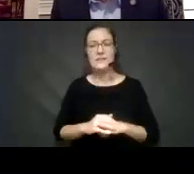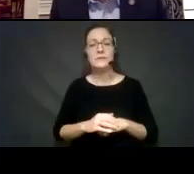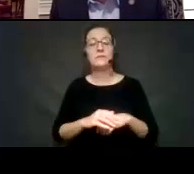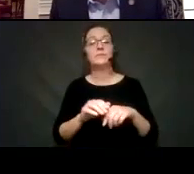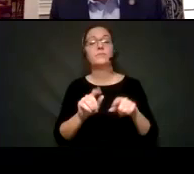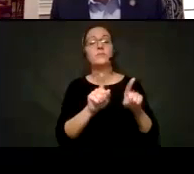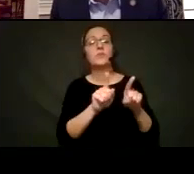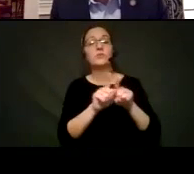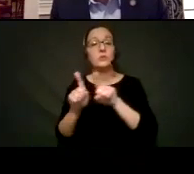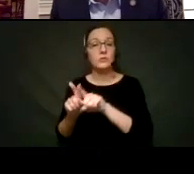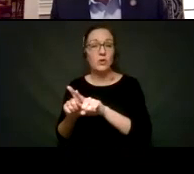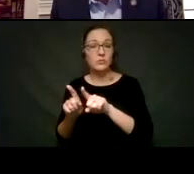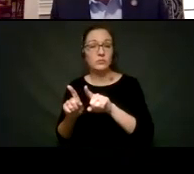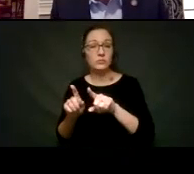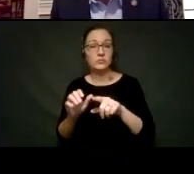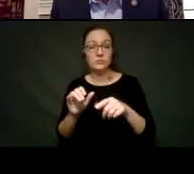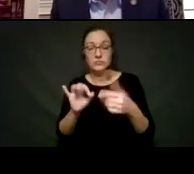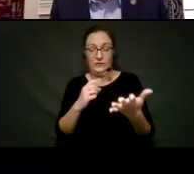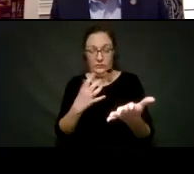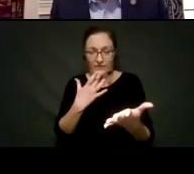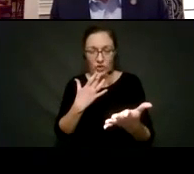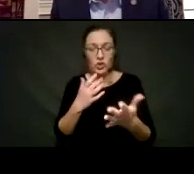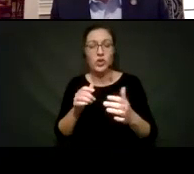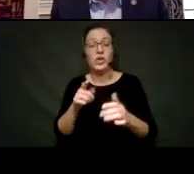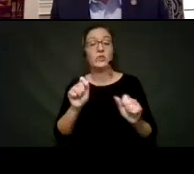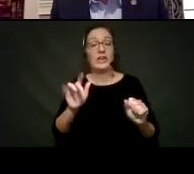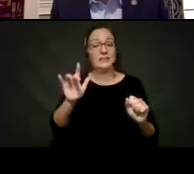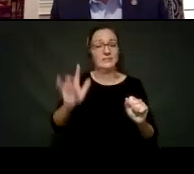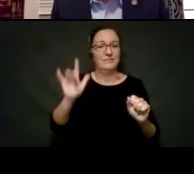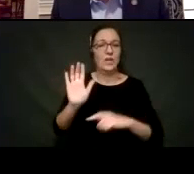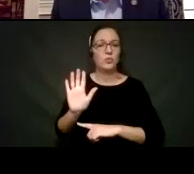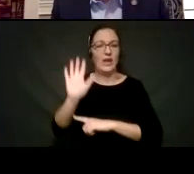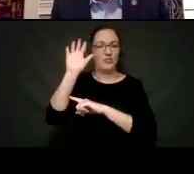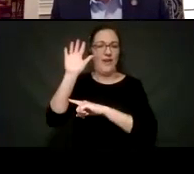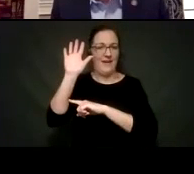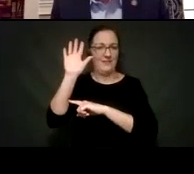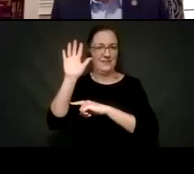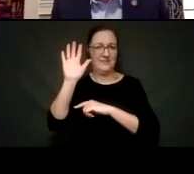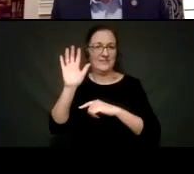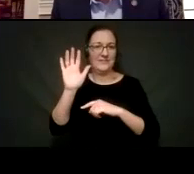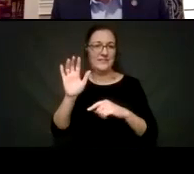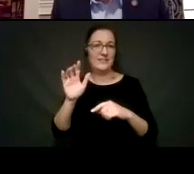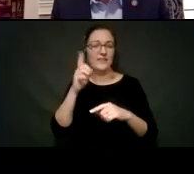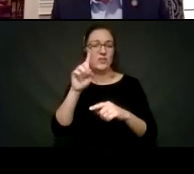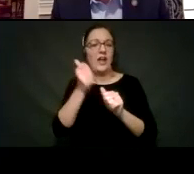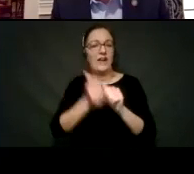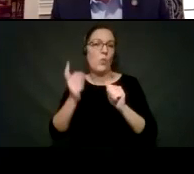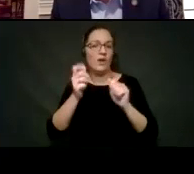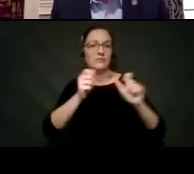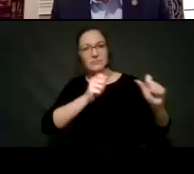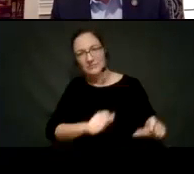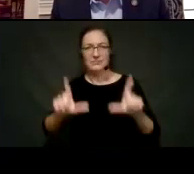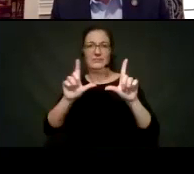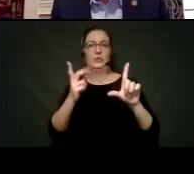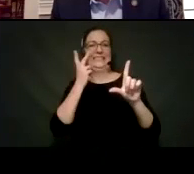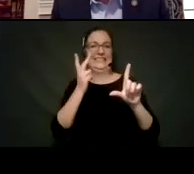also, when it's time, if you prefer, you could also raise your hand and be recognized so that you can orally answer your question